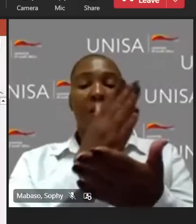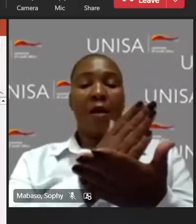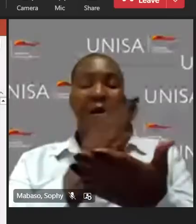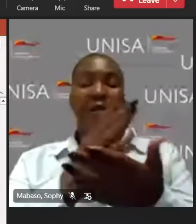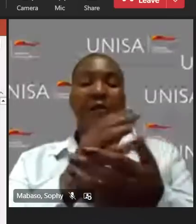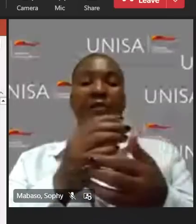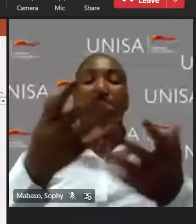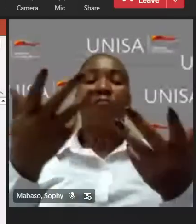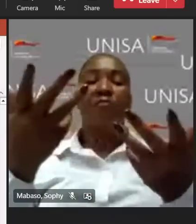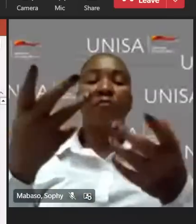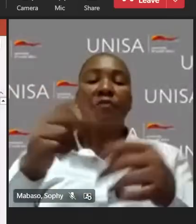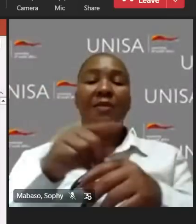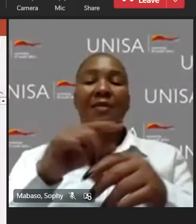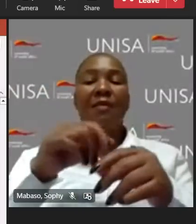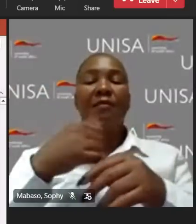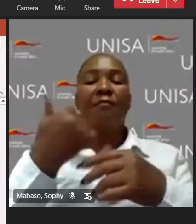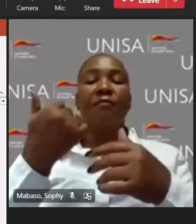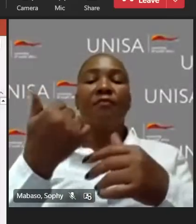it is also accepted